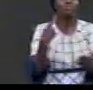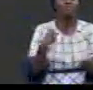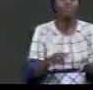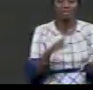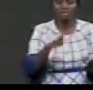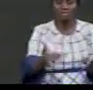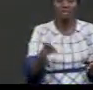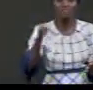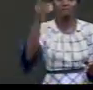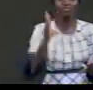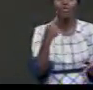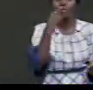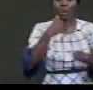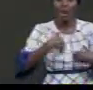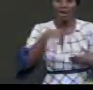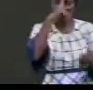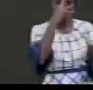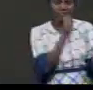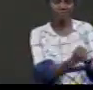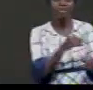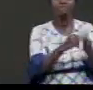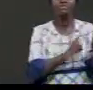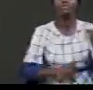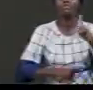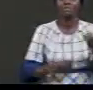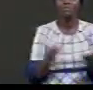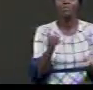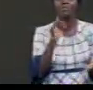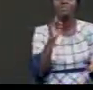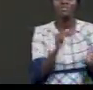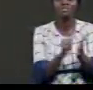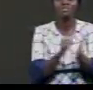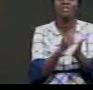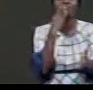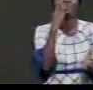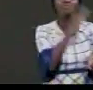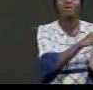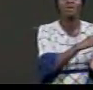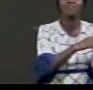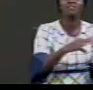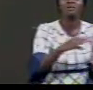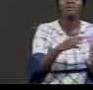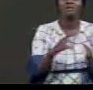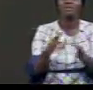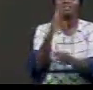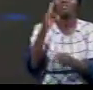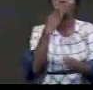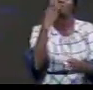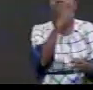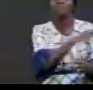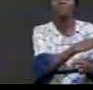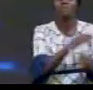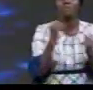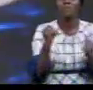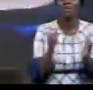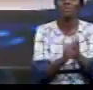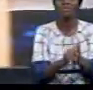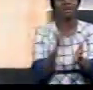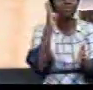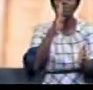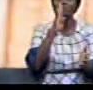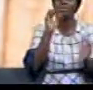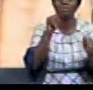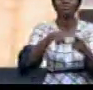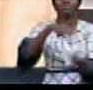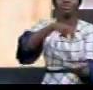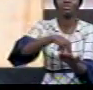and where is the evil spirit or evil power that will stand before the children of God that have